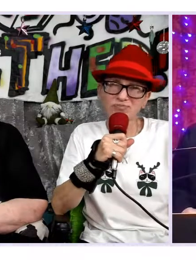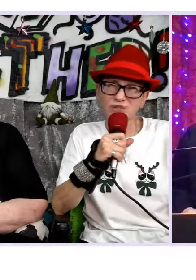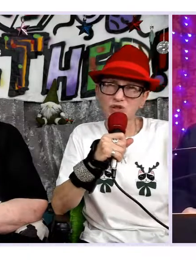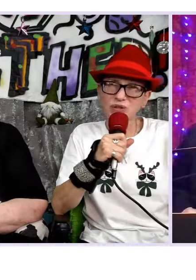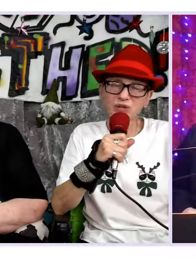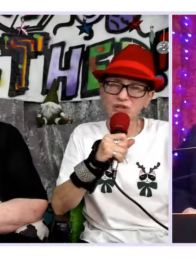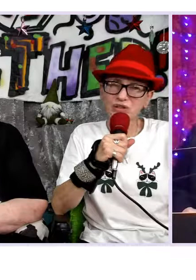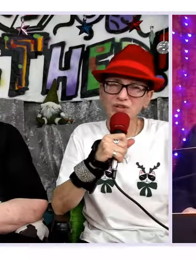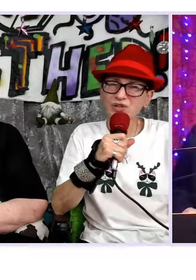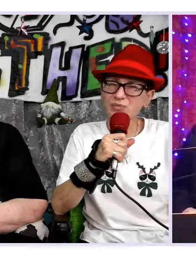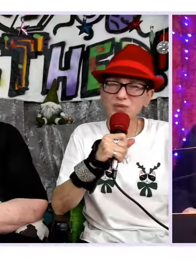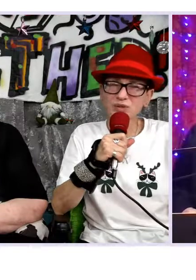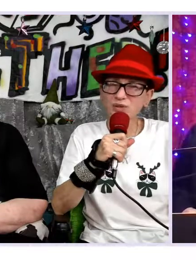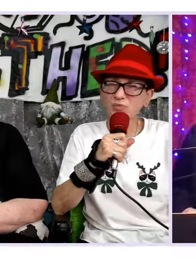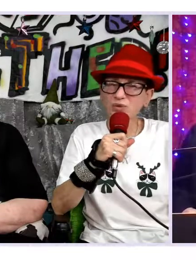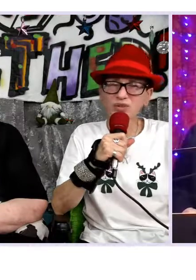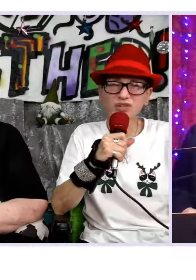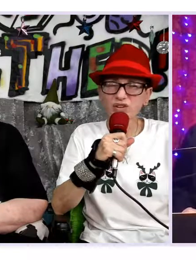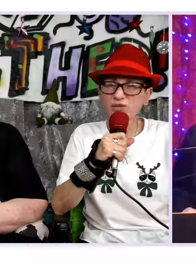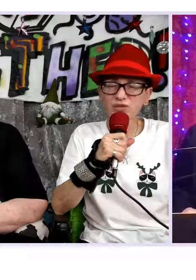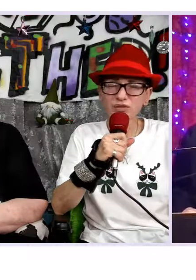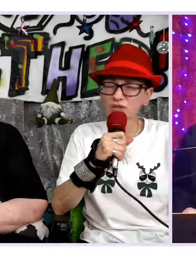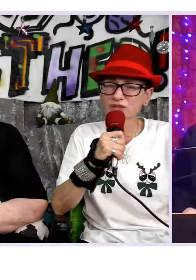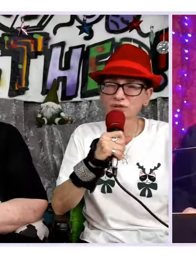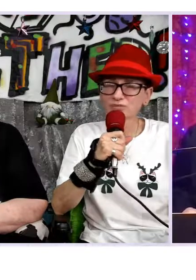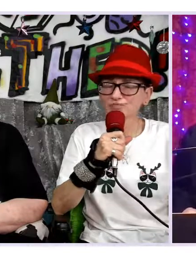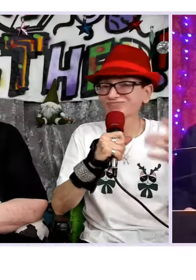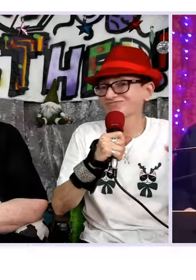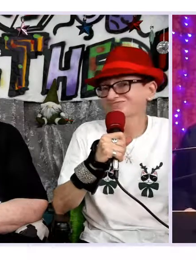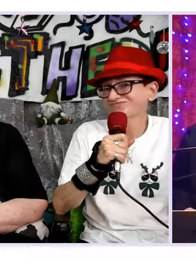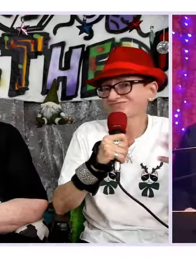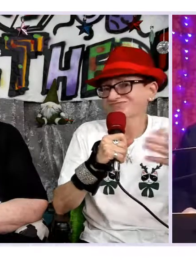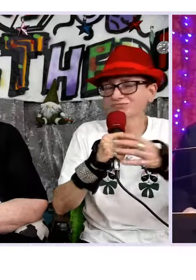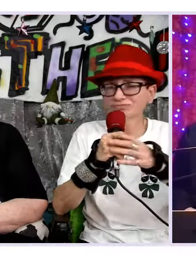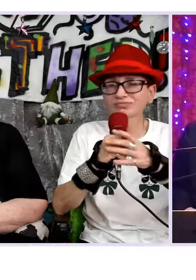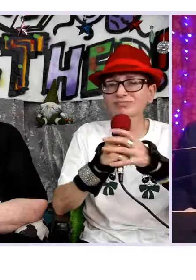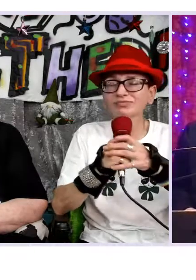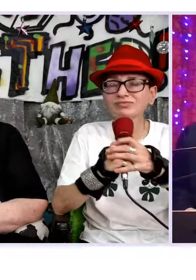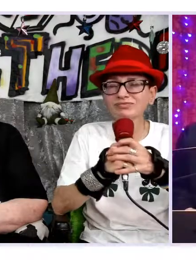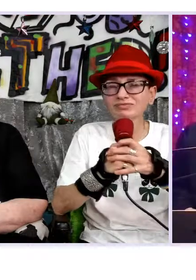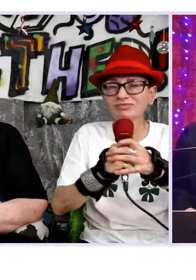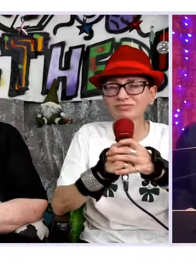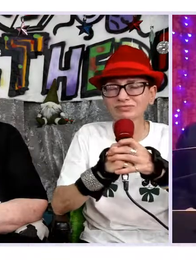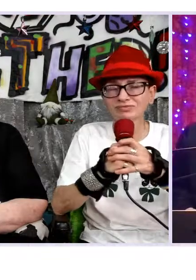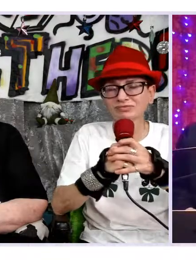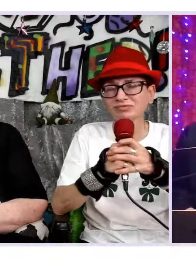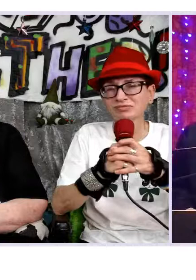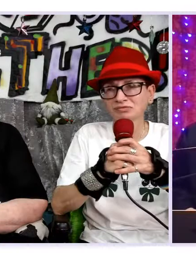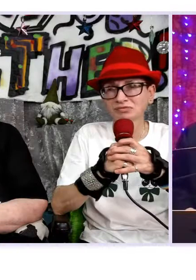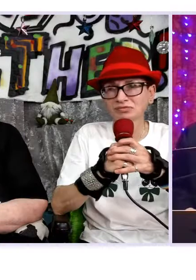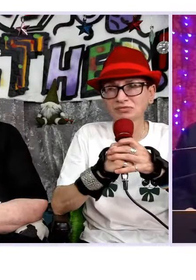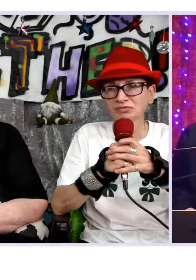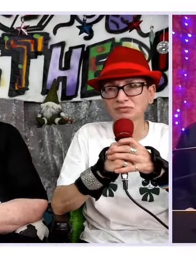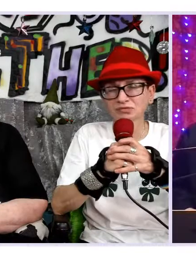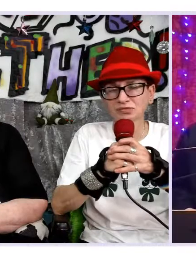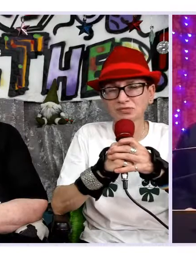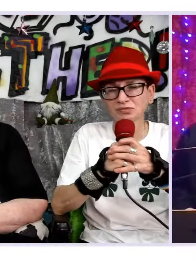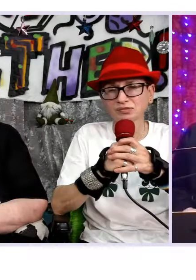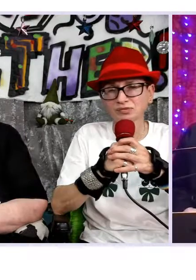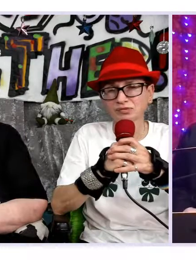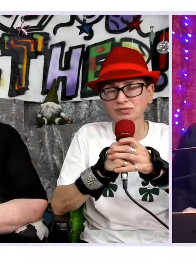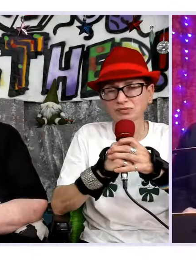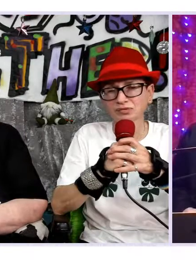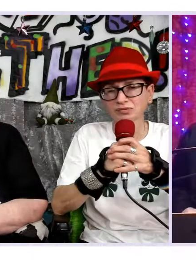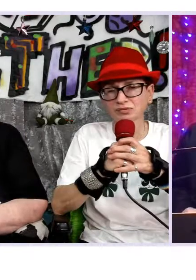breakdancing. Do I think it's an Olympic sport? No, I don't. Yeah, it's an interesting one, and having